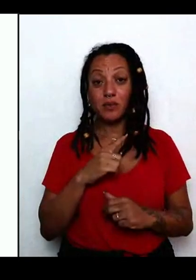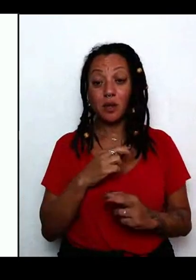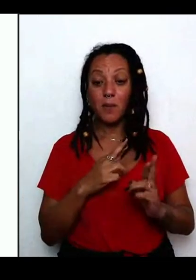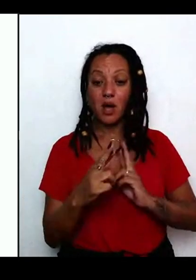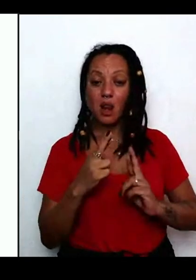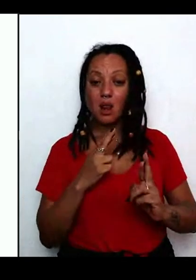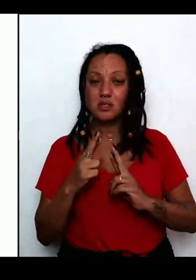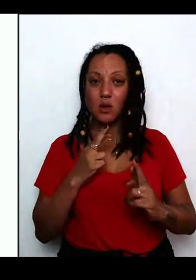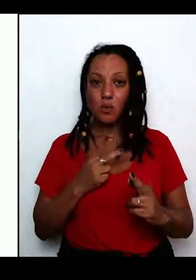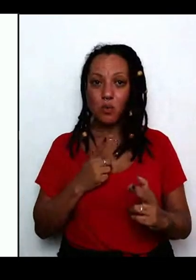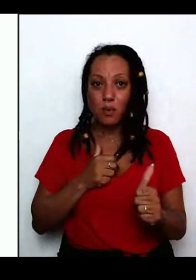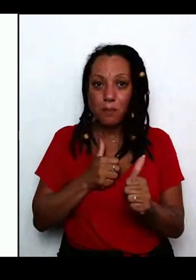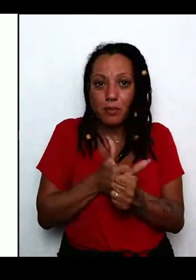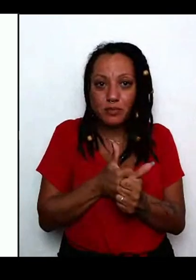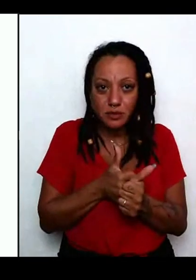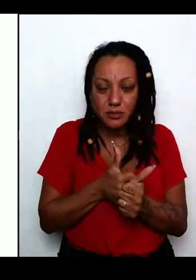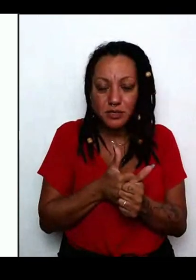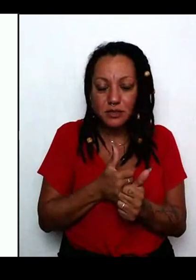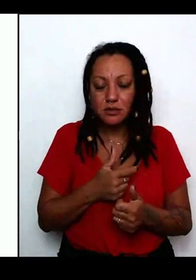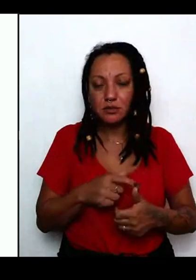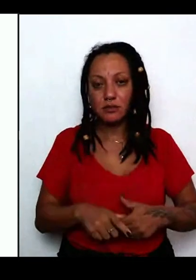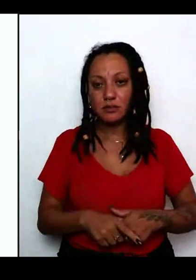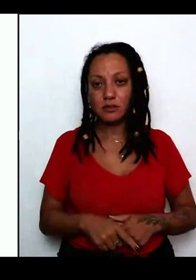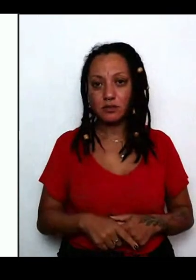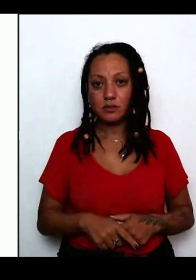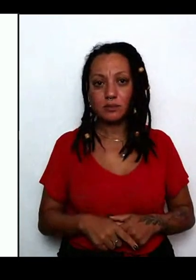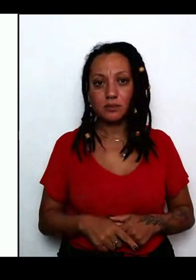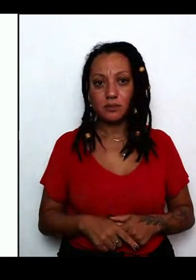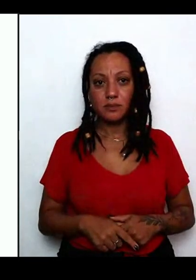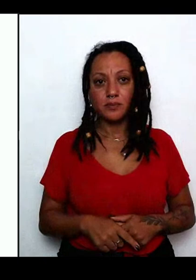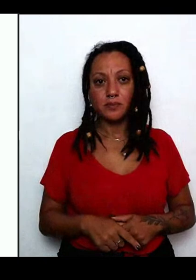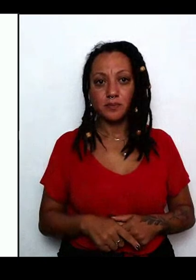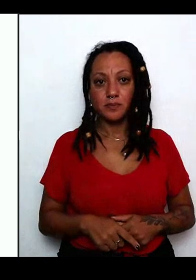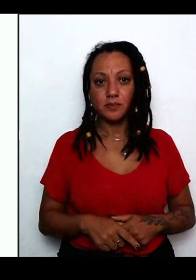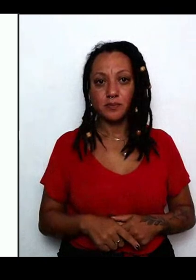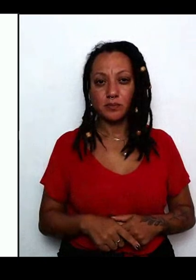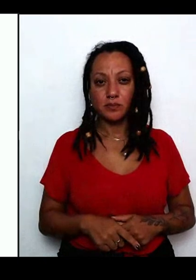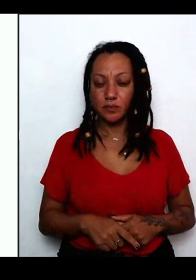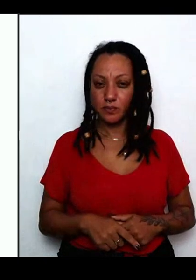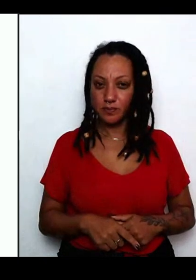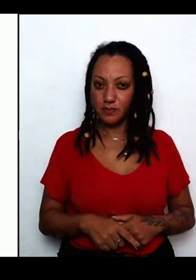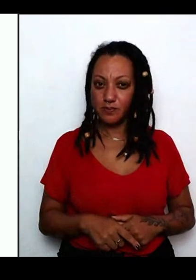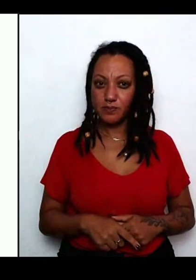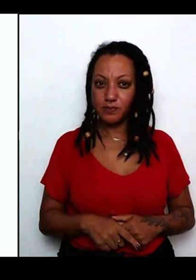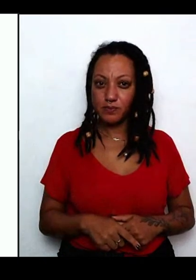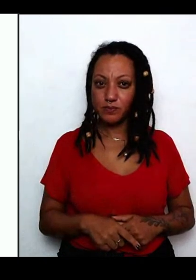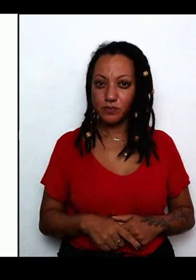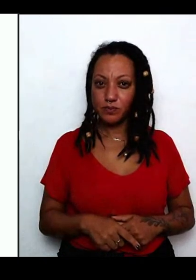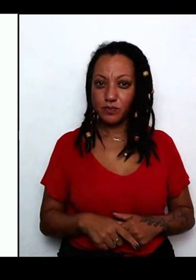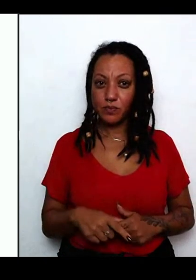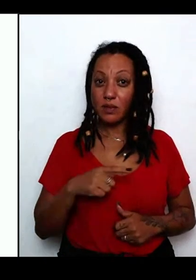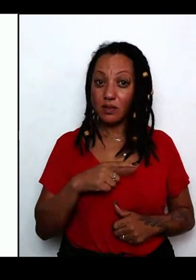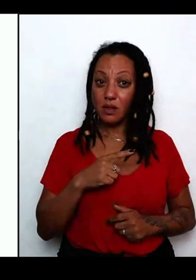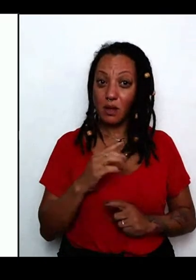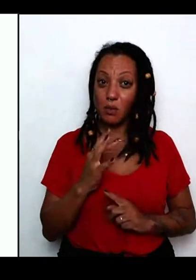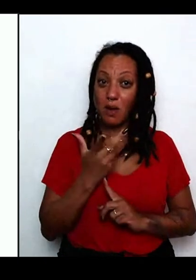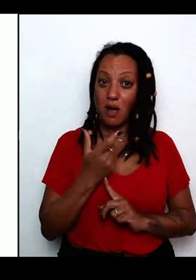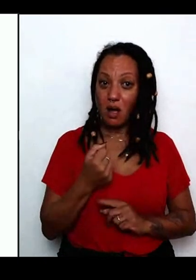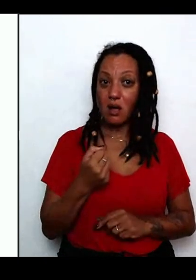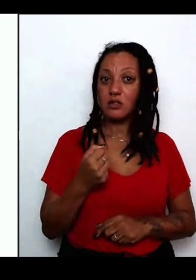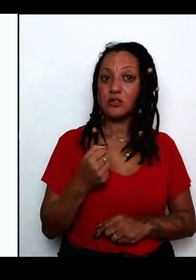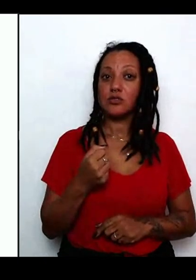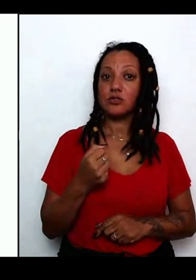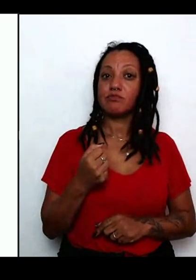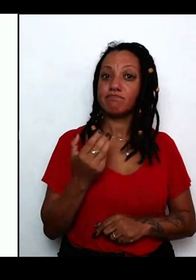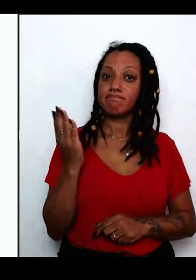while epiliha also or through Israeli we can sense the possibility of other worlds in the making through experiences pushing against